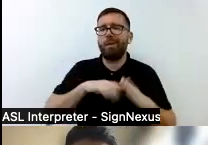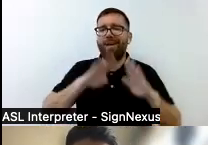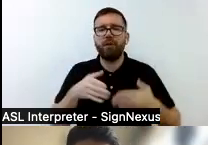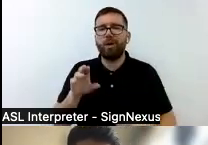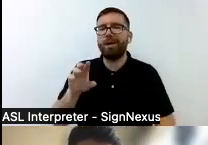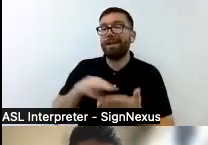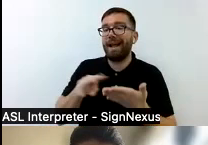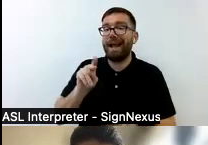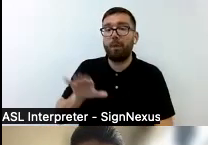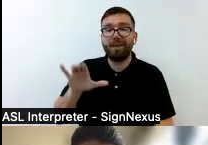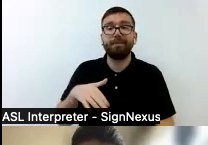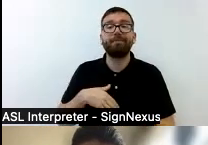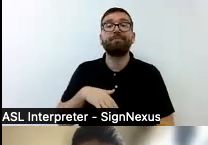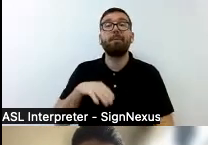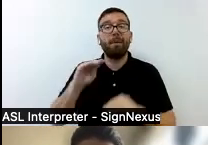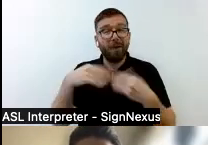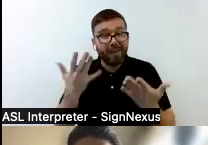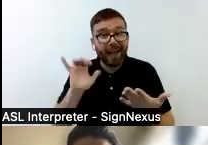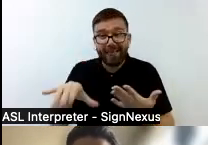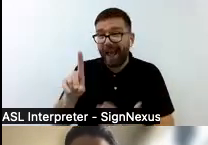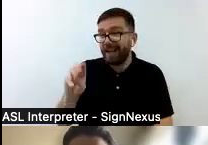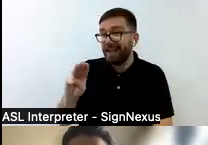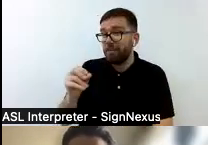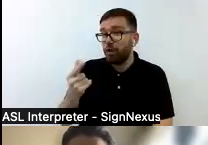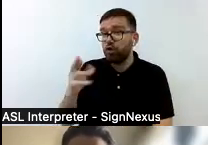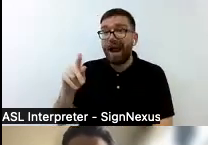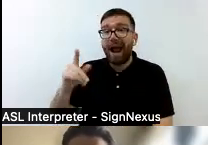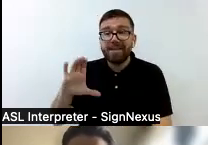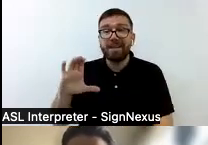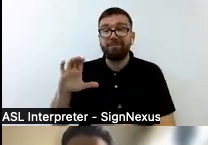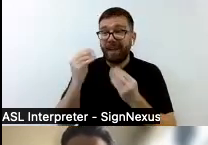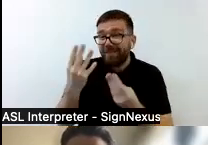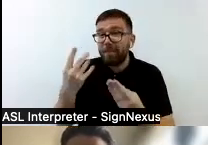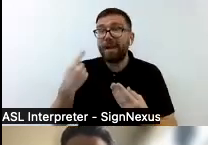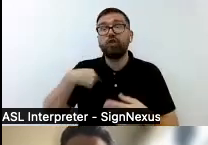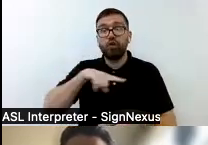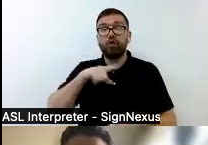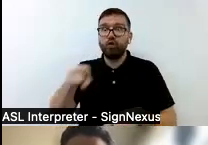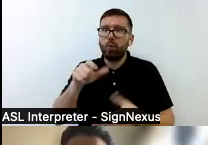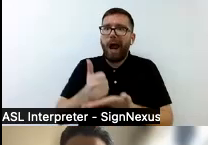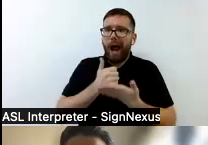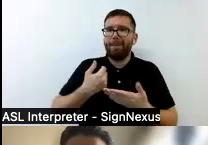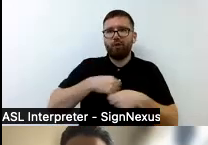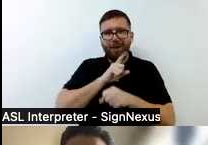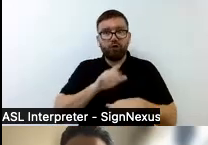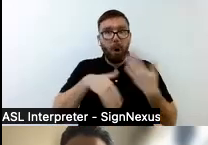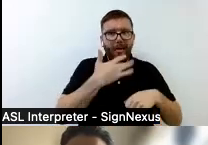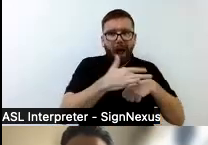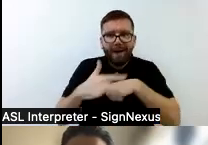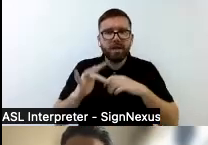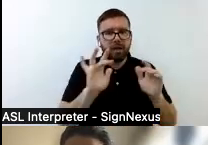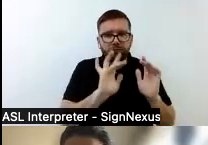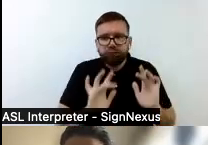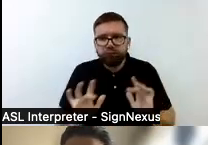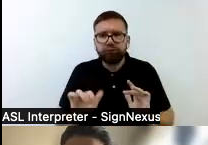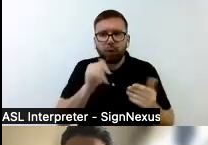you'll help Dance NYC advance economic justice in the dance field by continuing to fill gaps in the availability of resources for dance makers